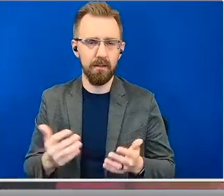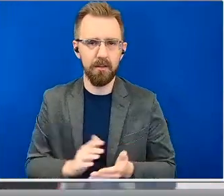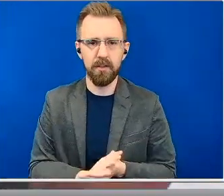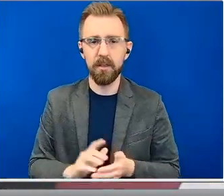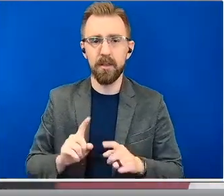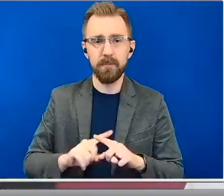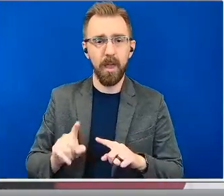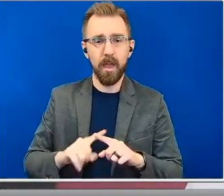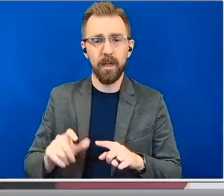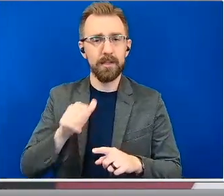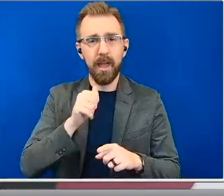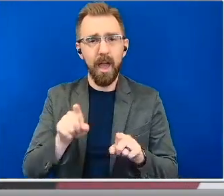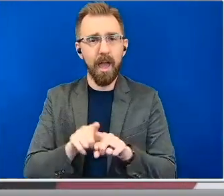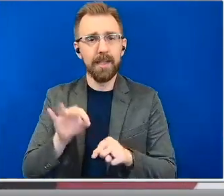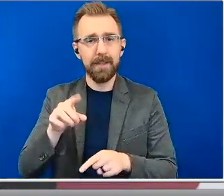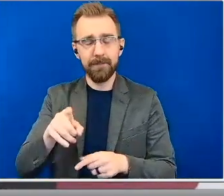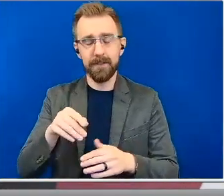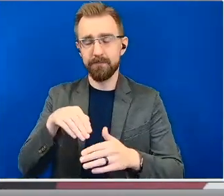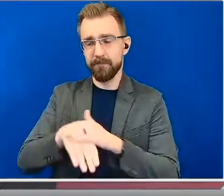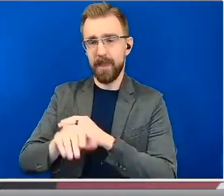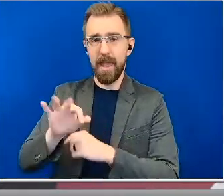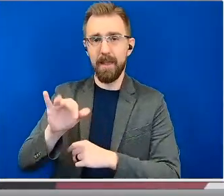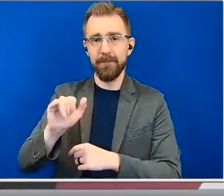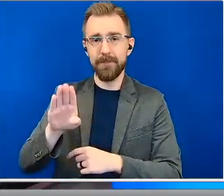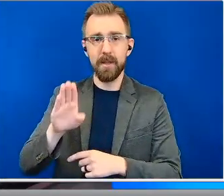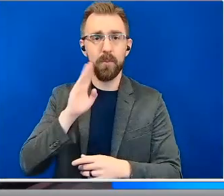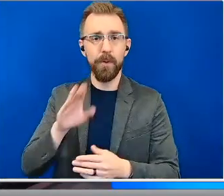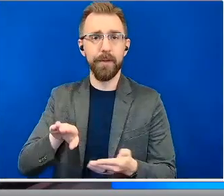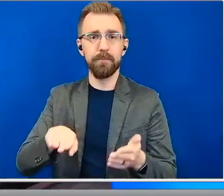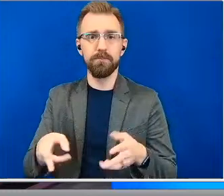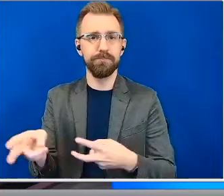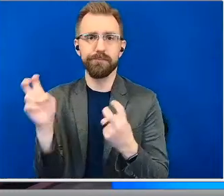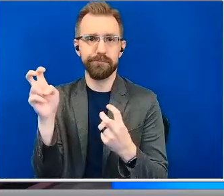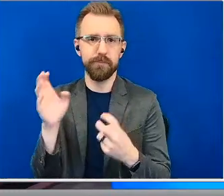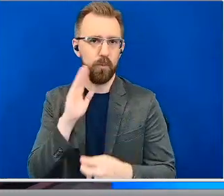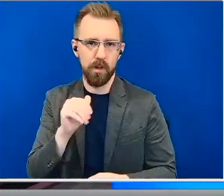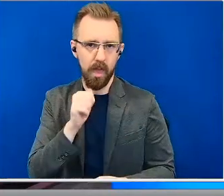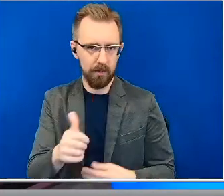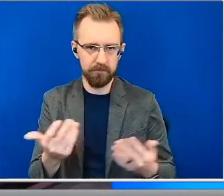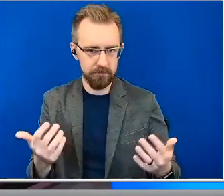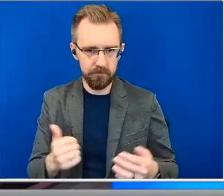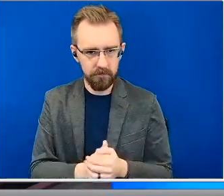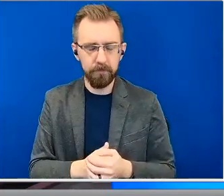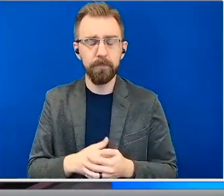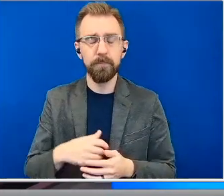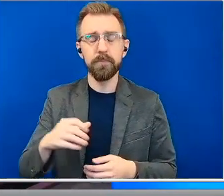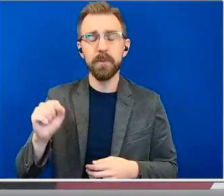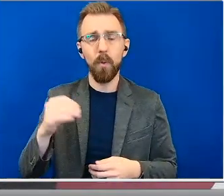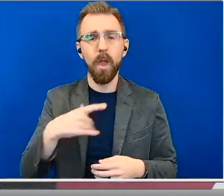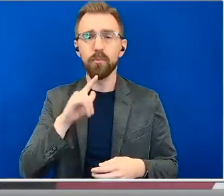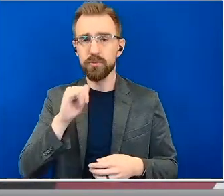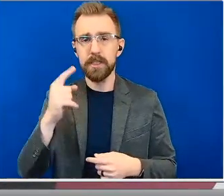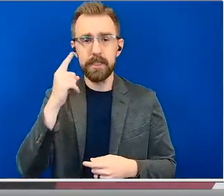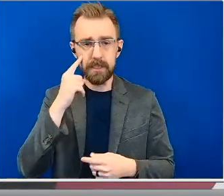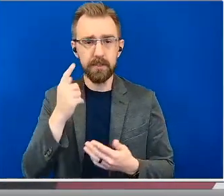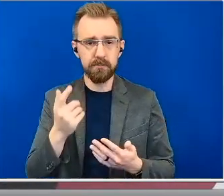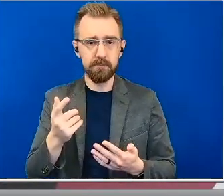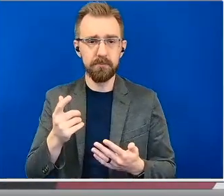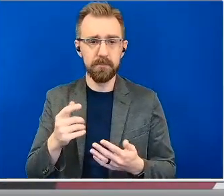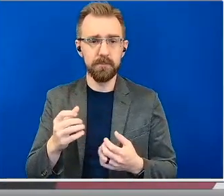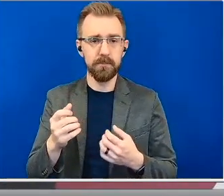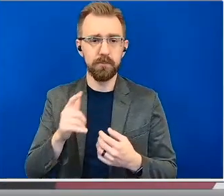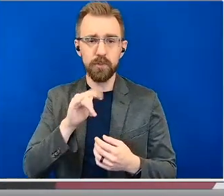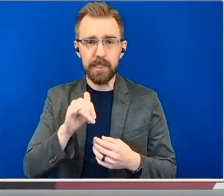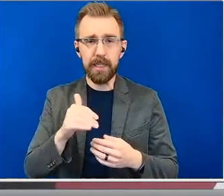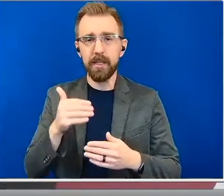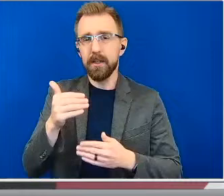go into AFib and you're going to drop dead. So that does not happen. Thank goodness. Yeah. So I really think so. I think it slowly creeps up on you, the symptoms